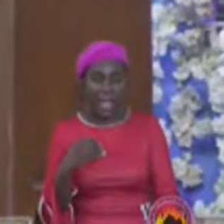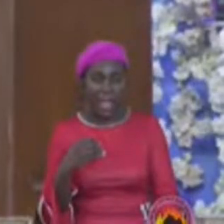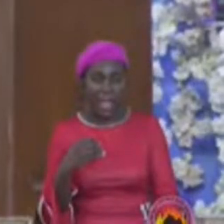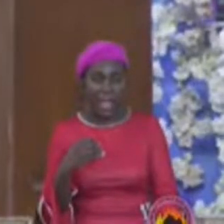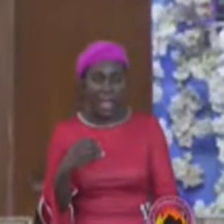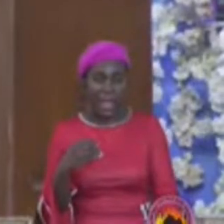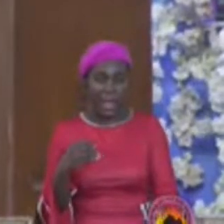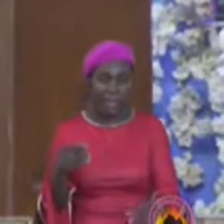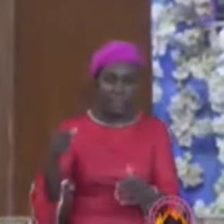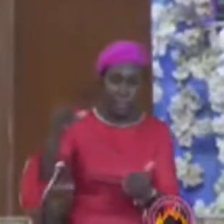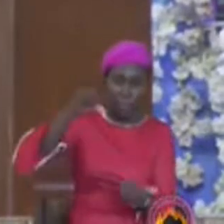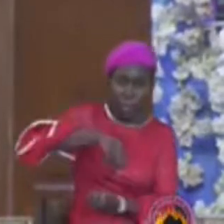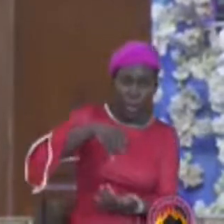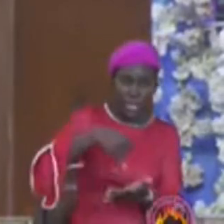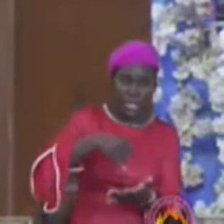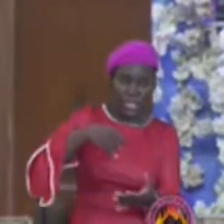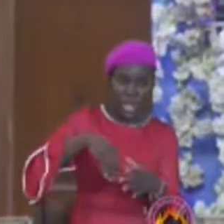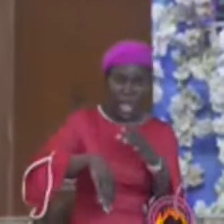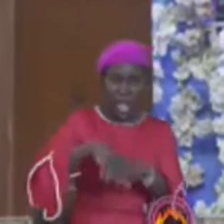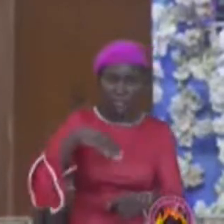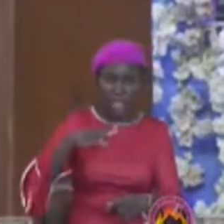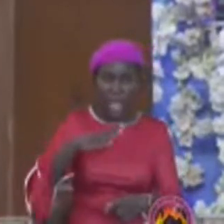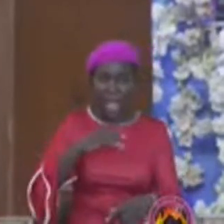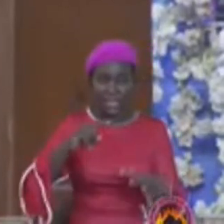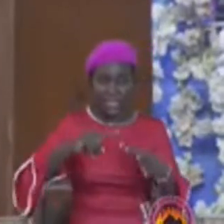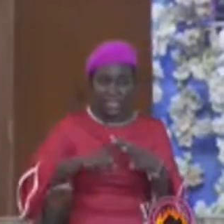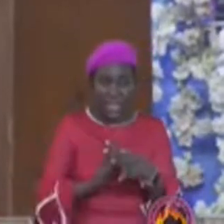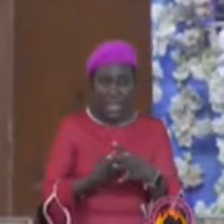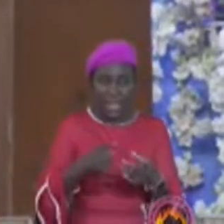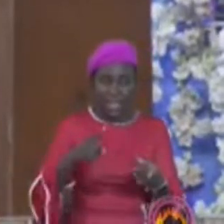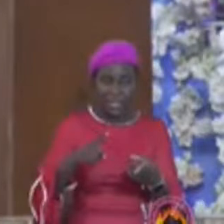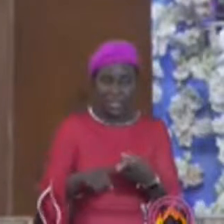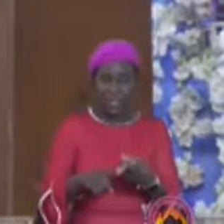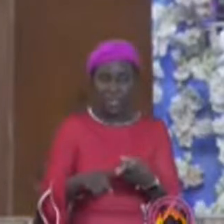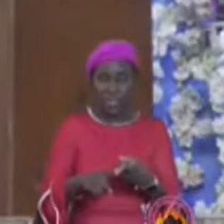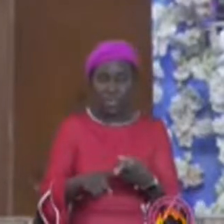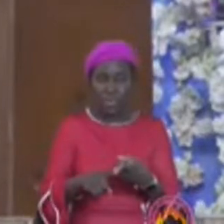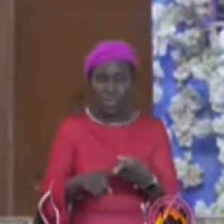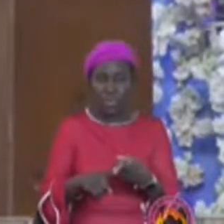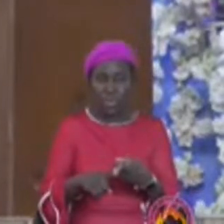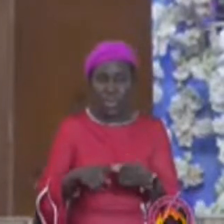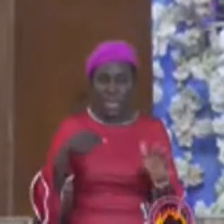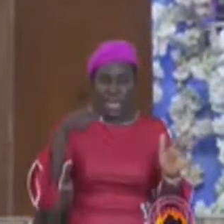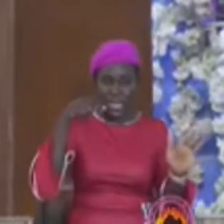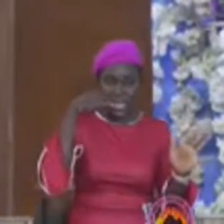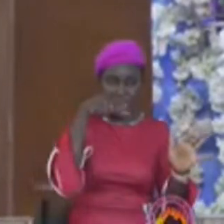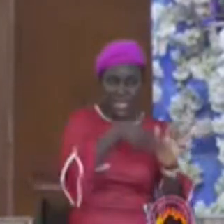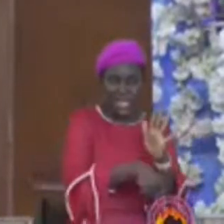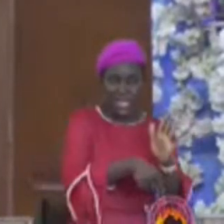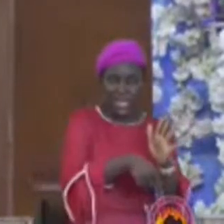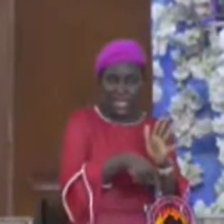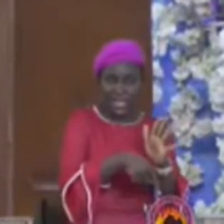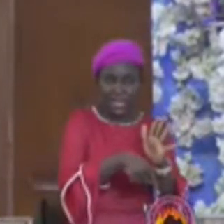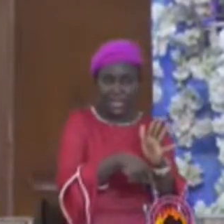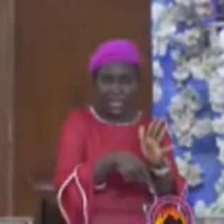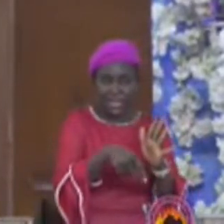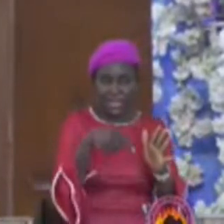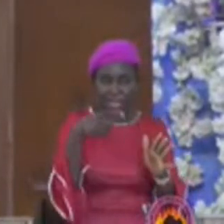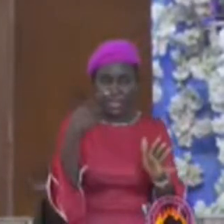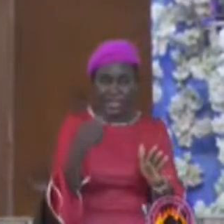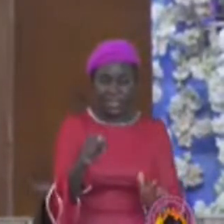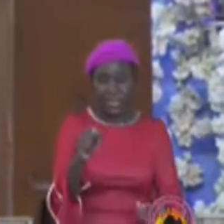And began to press it. Was pressing it. Lo fi rin mole. I believe was that that pressing the frog